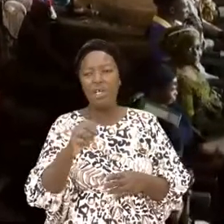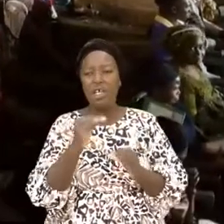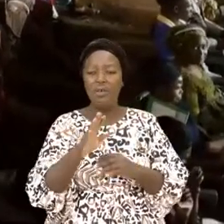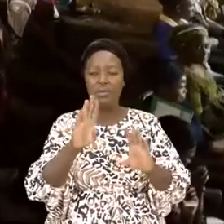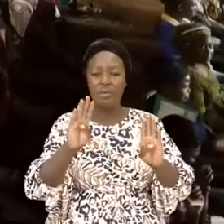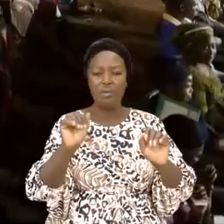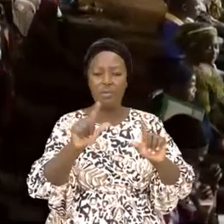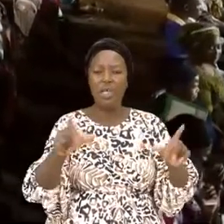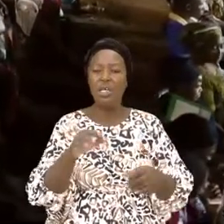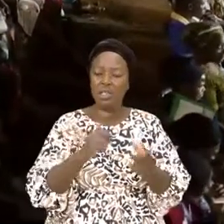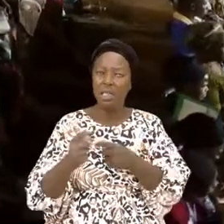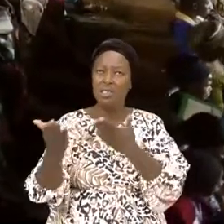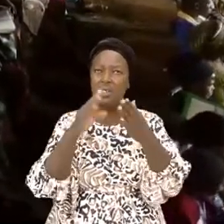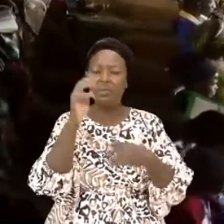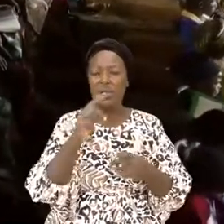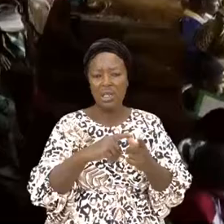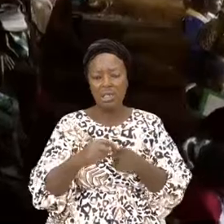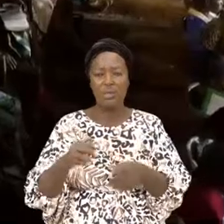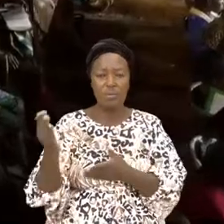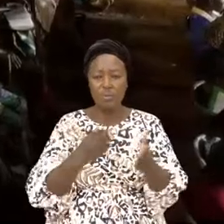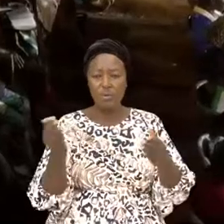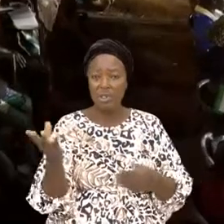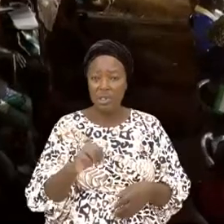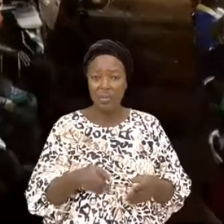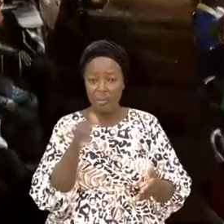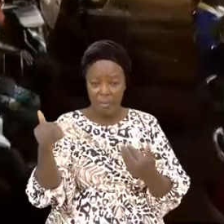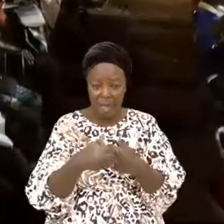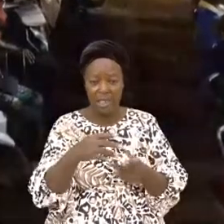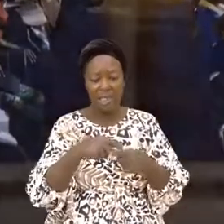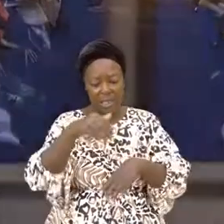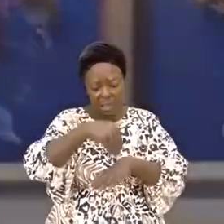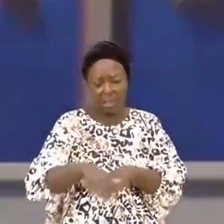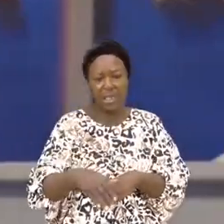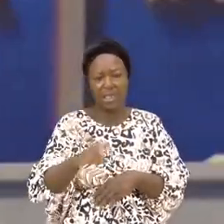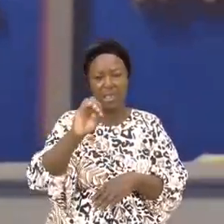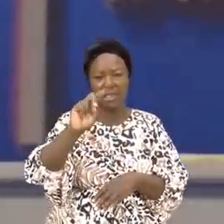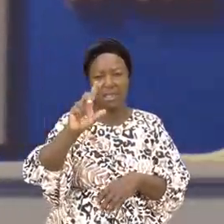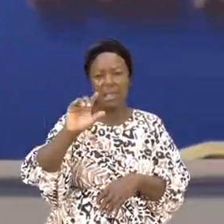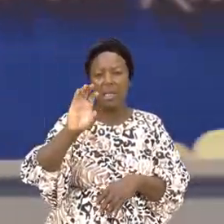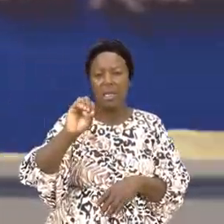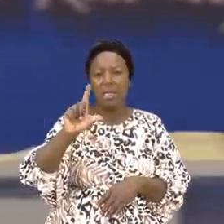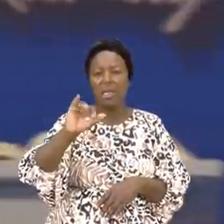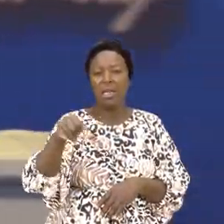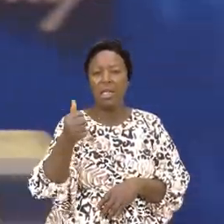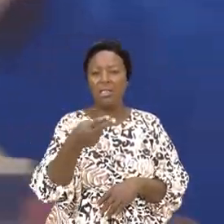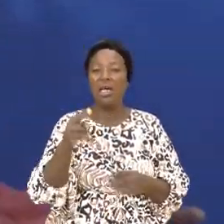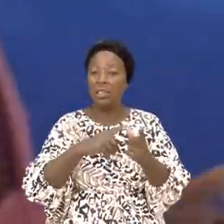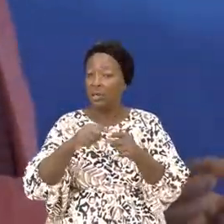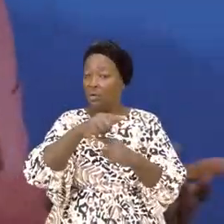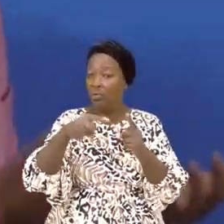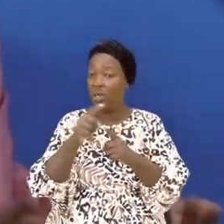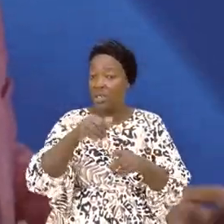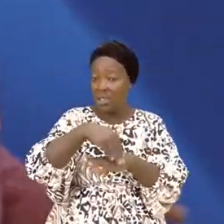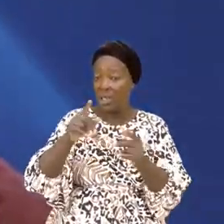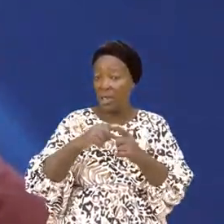serve him. And he brought them back. He sent Elijah. And when he sent, he wanted